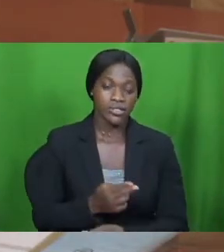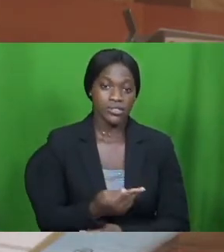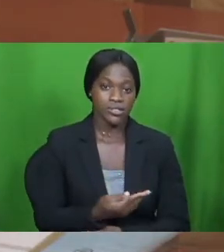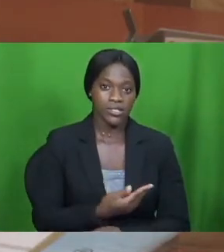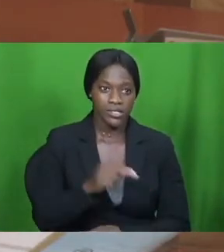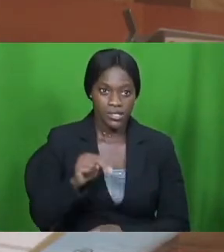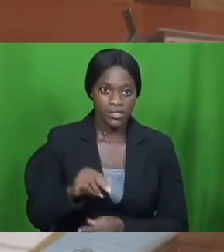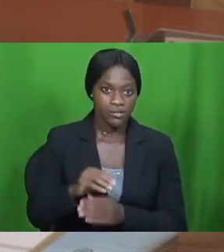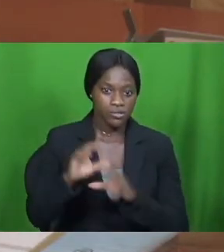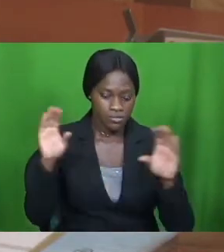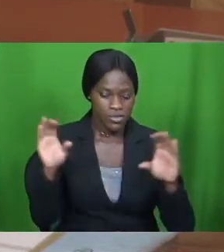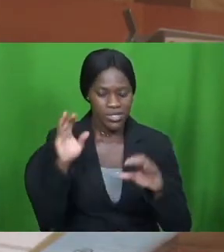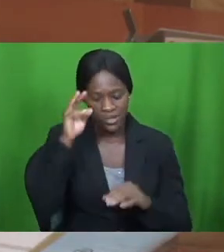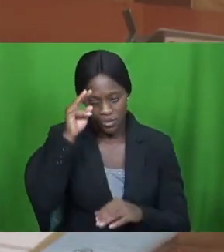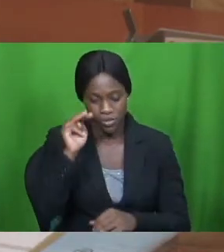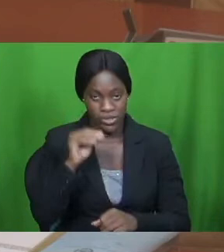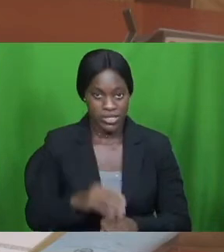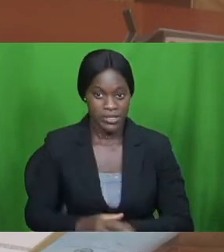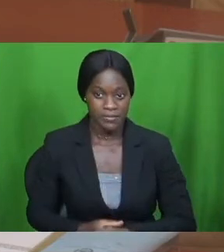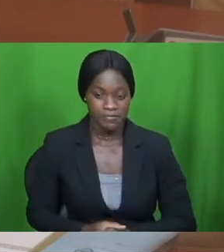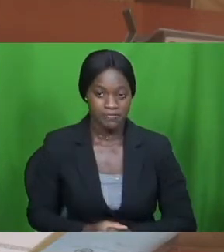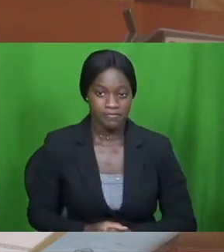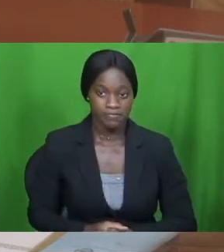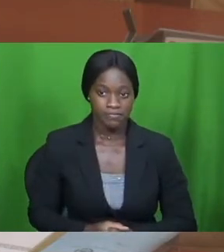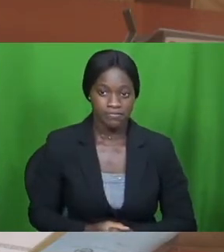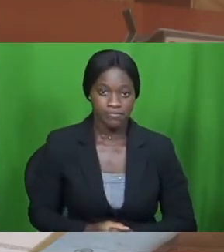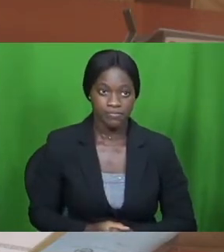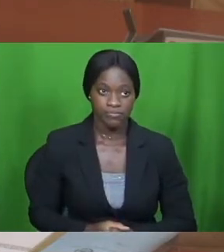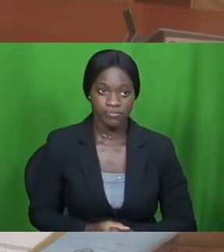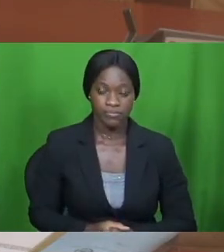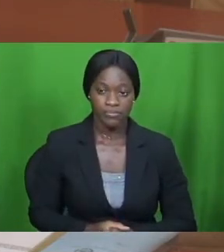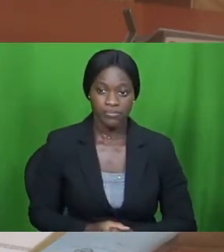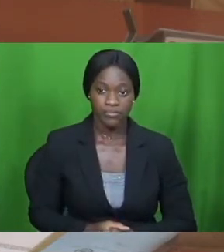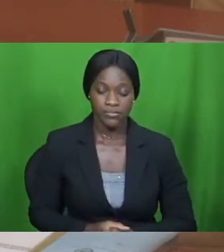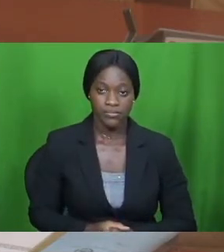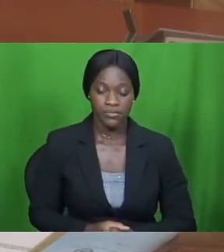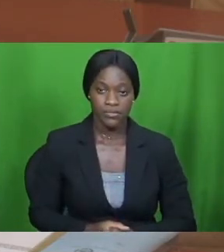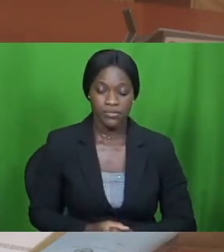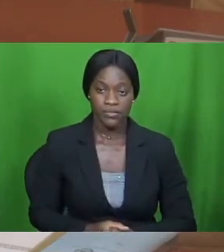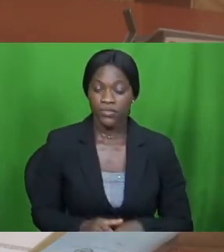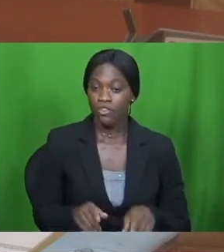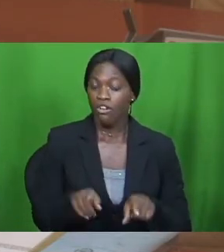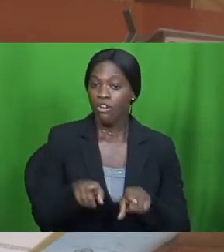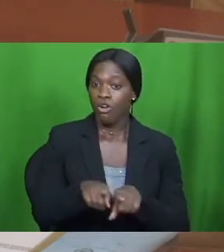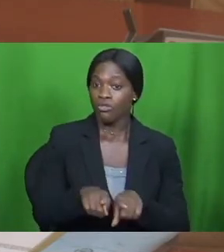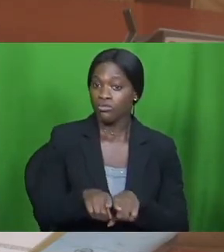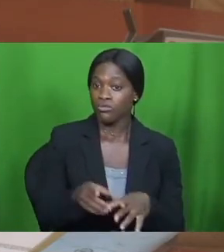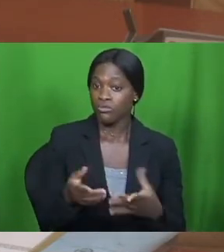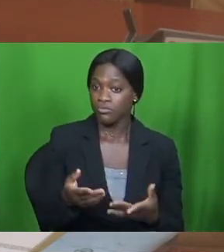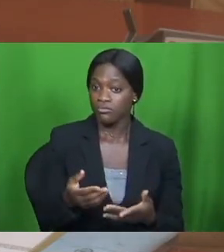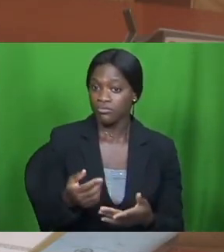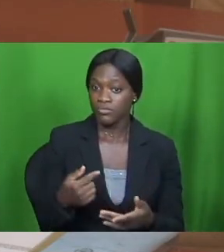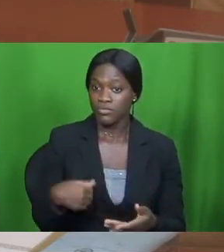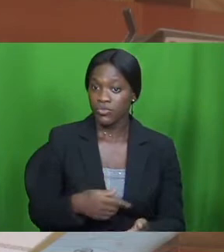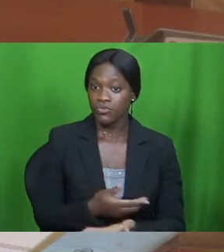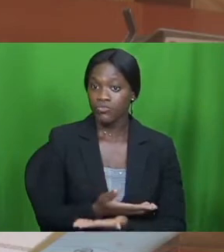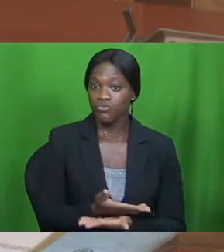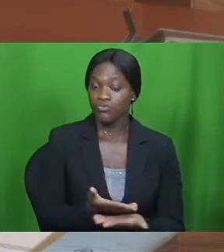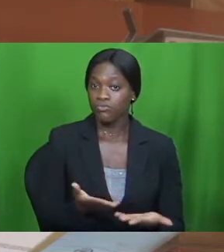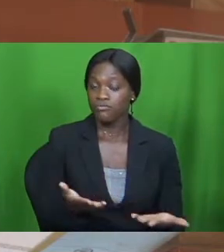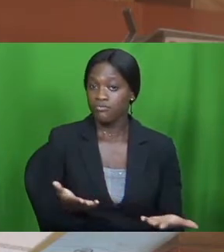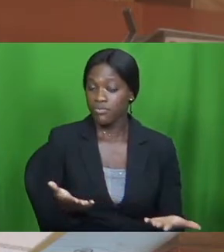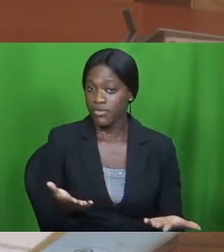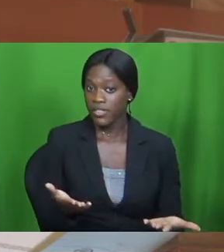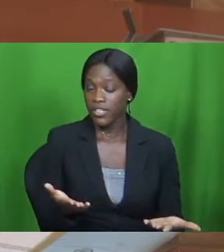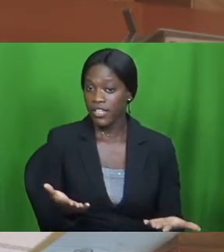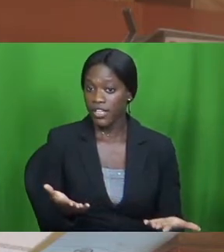celebrate it. So I'm particularly elated by the fact that currently those of us who occupy public service have become more